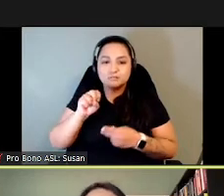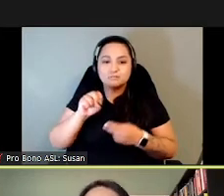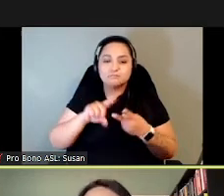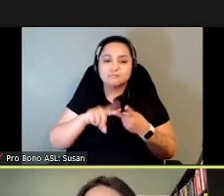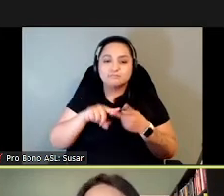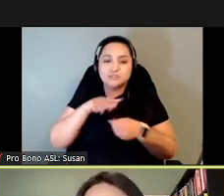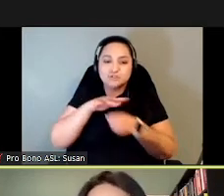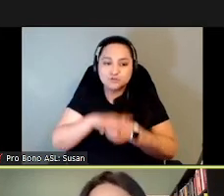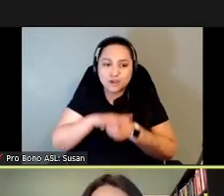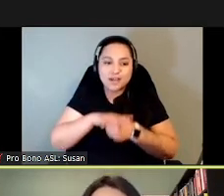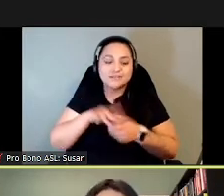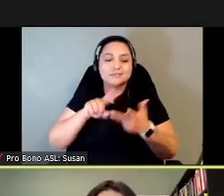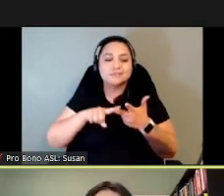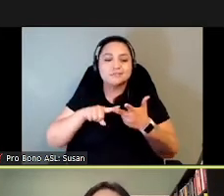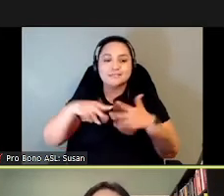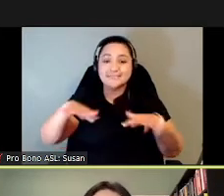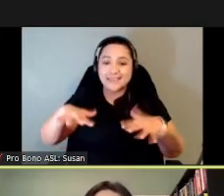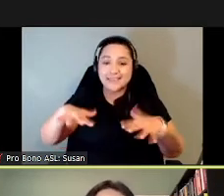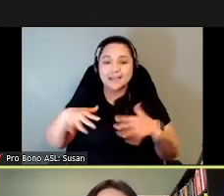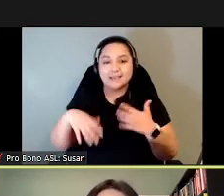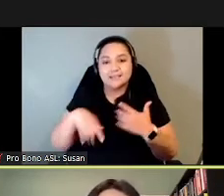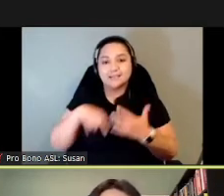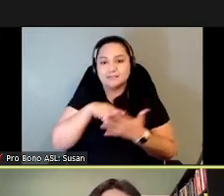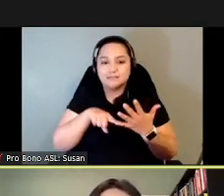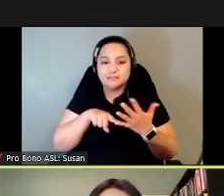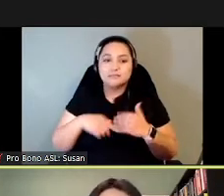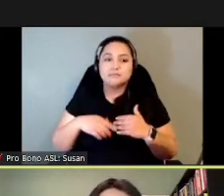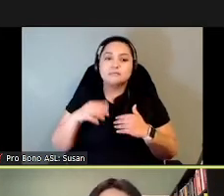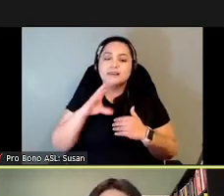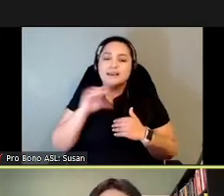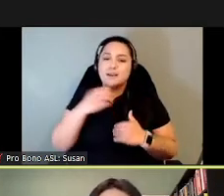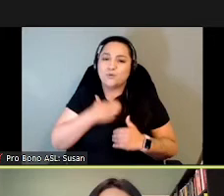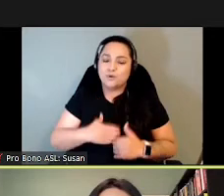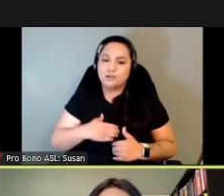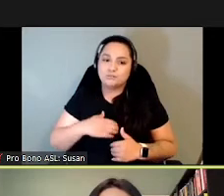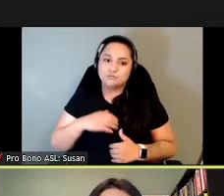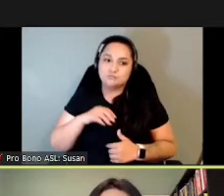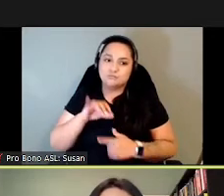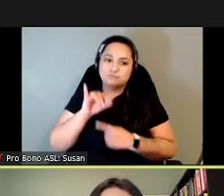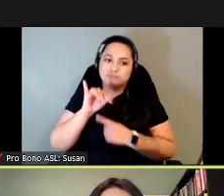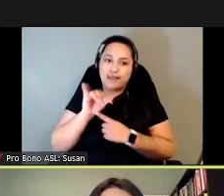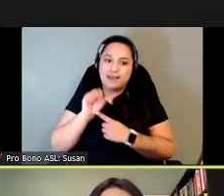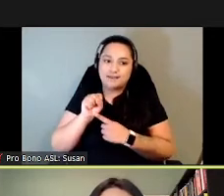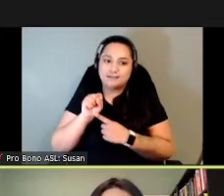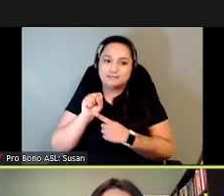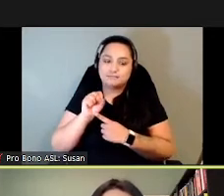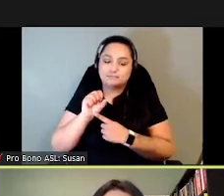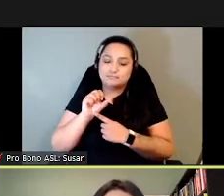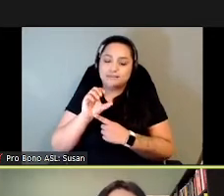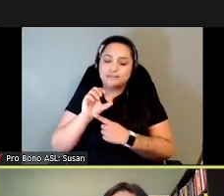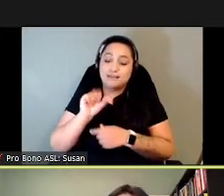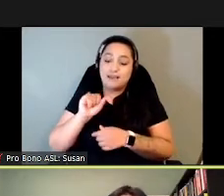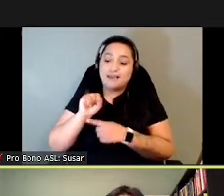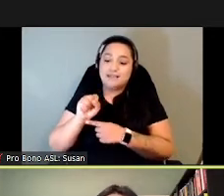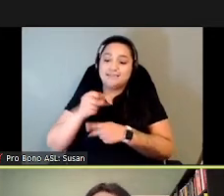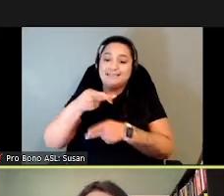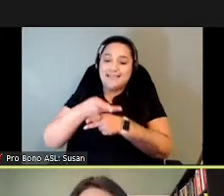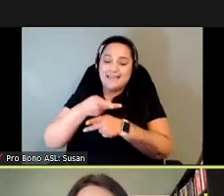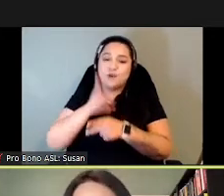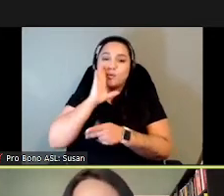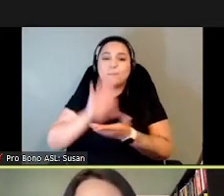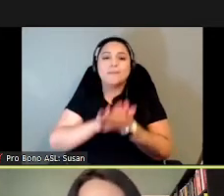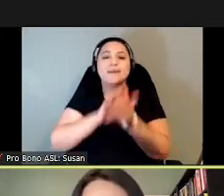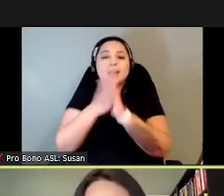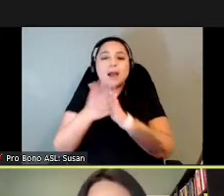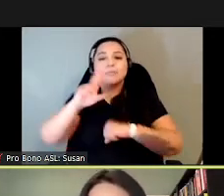I wish that art as care will become a normal part of our society and economics. And in fact, tomorrow we